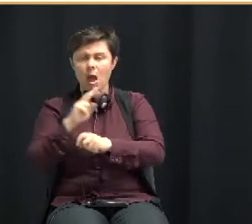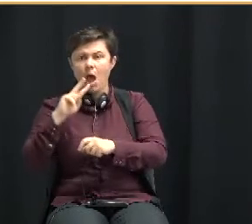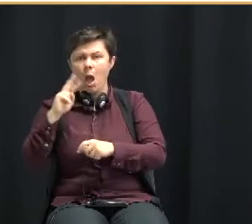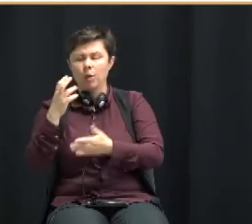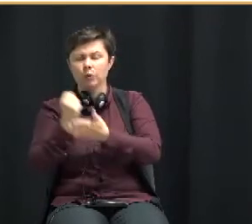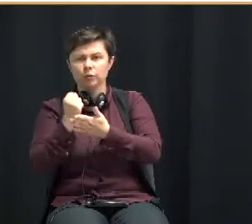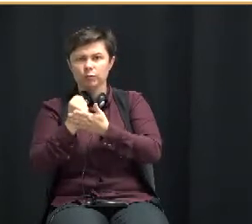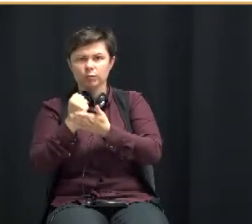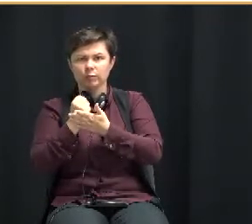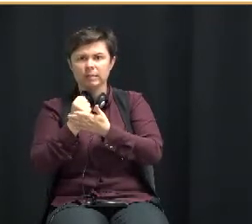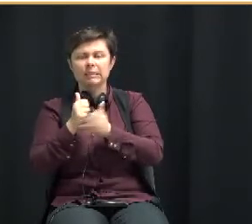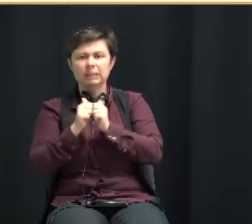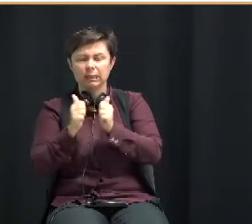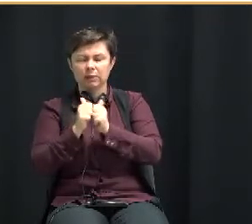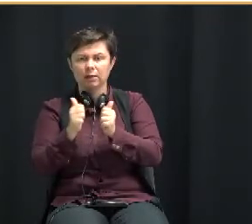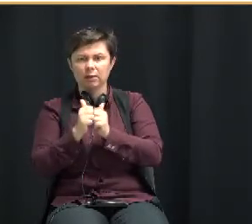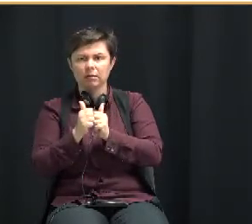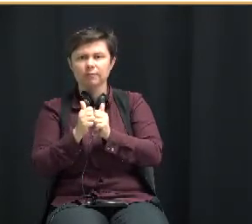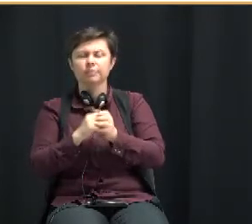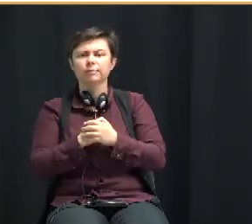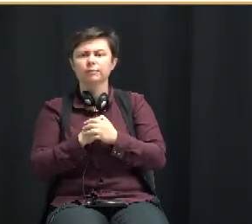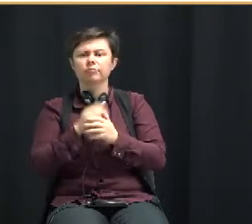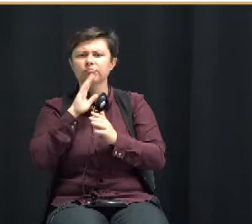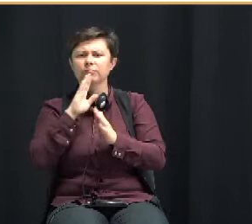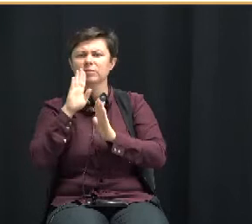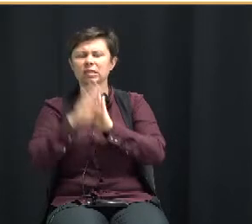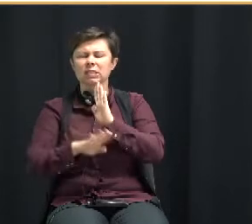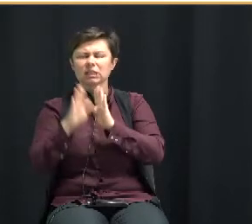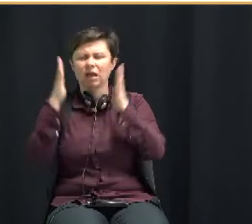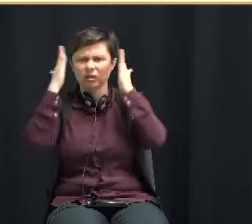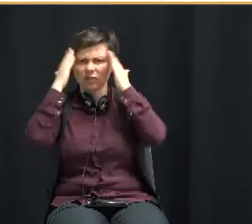in Poland. And the second problem, the second challenge, is that